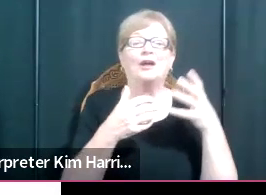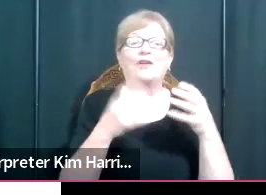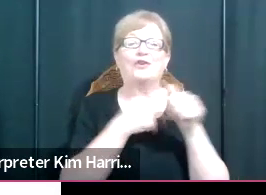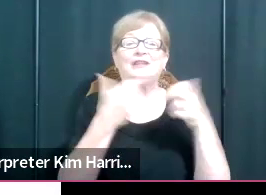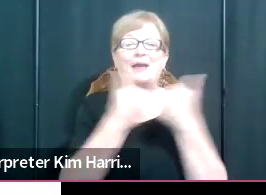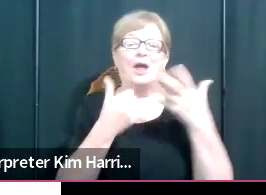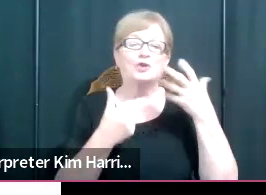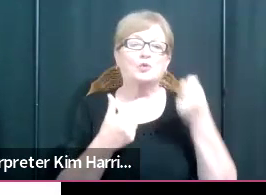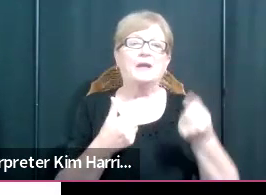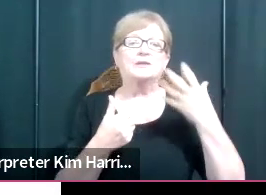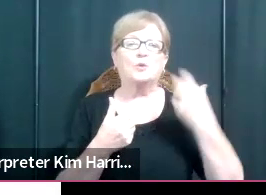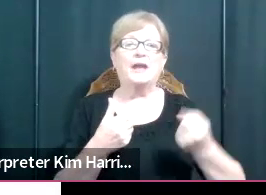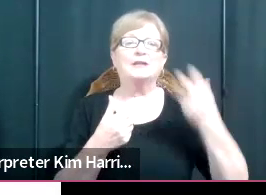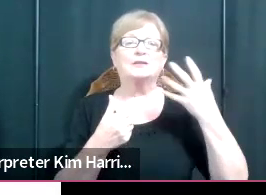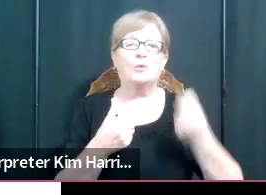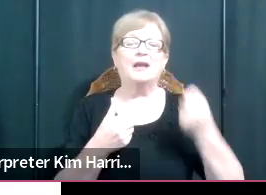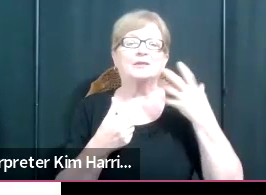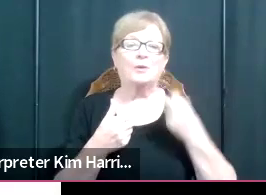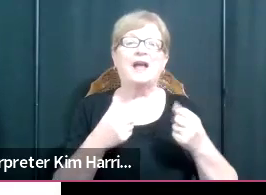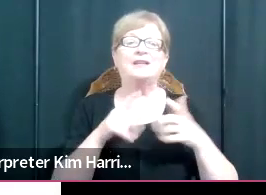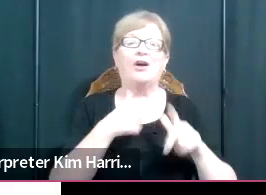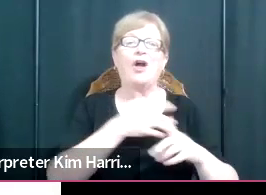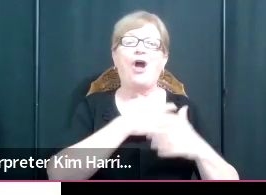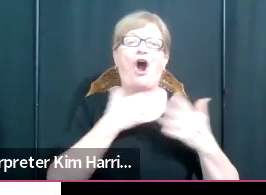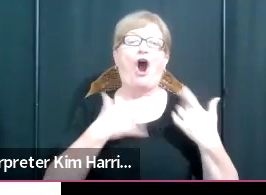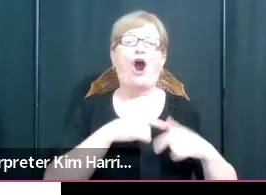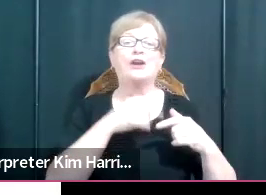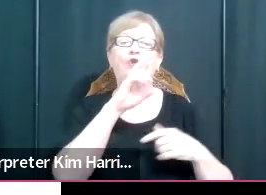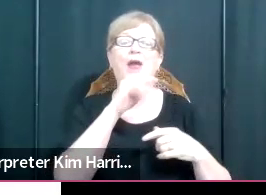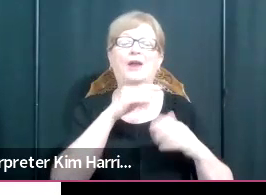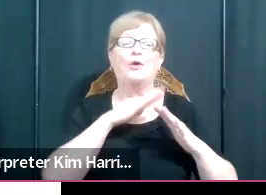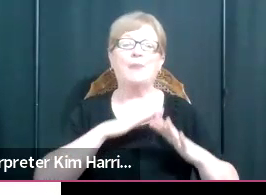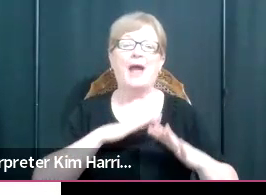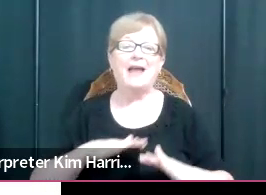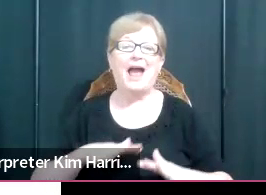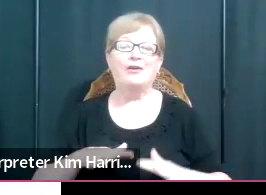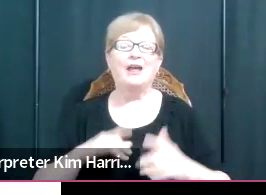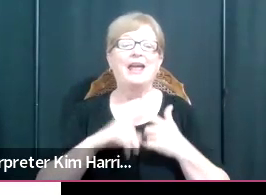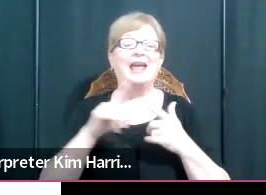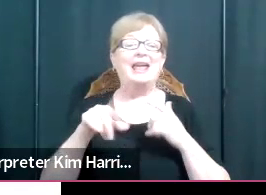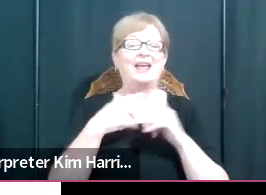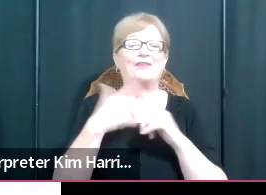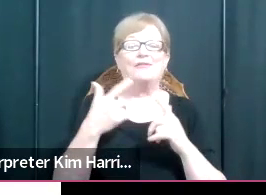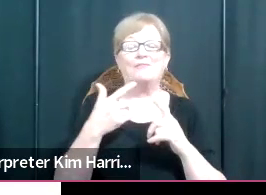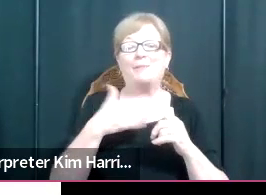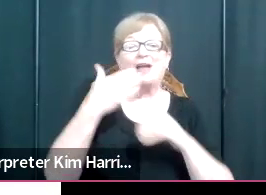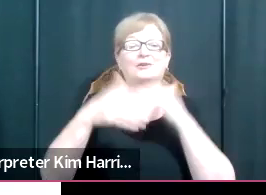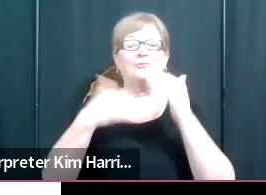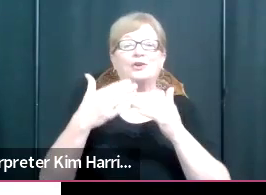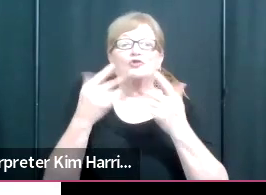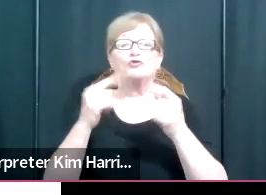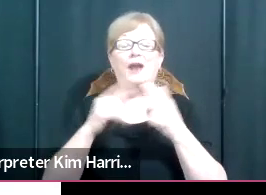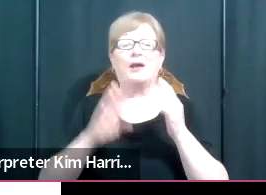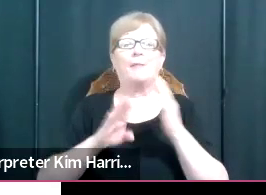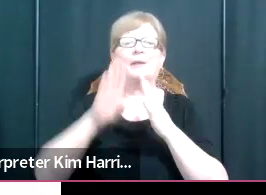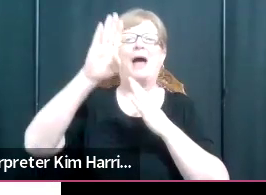until your heart rate comes back down and you're allowed to move forward. As you progress, it might be do 10 jumping jacks, that kind of